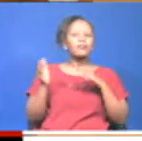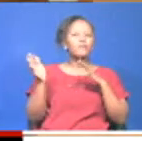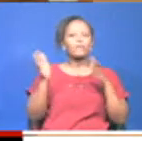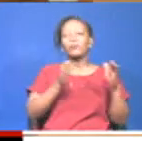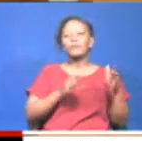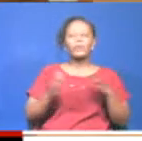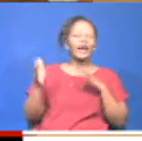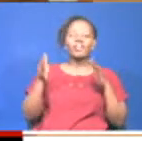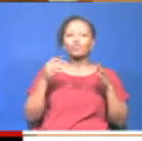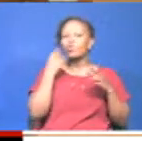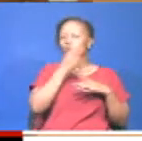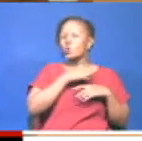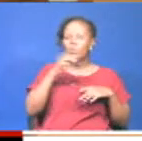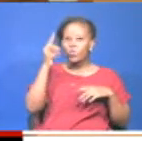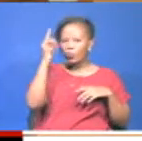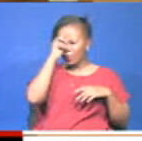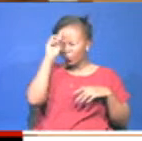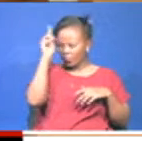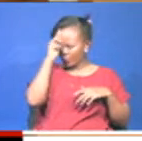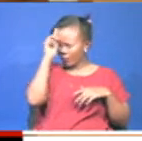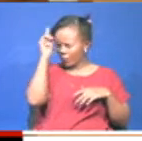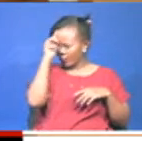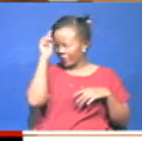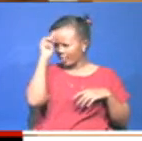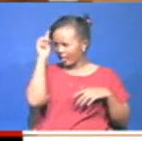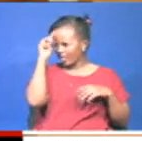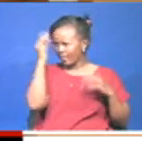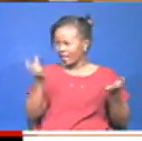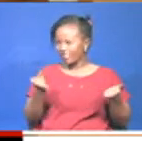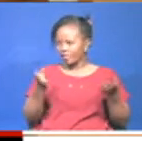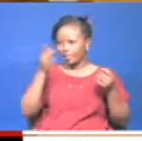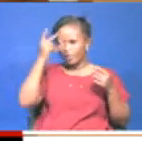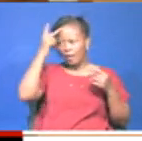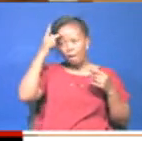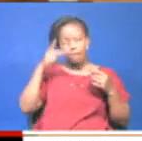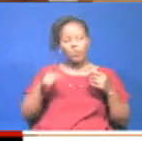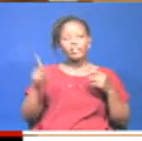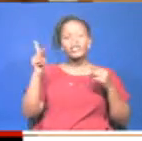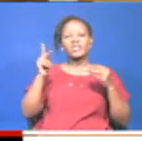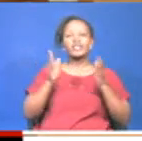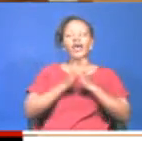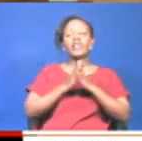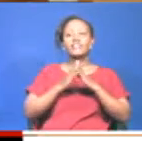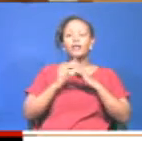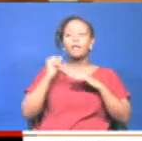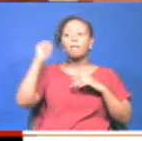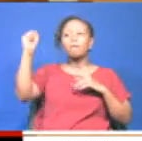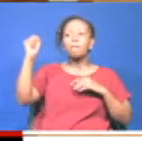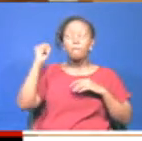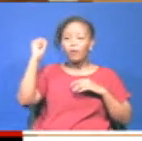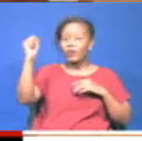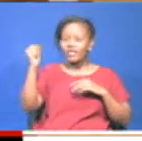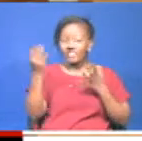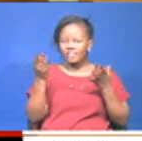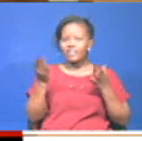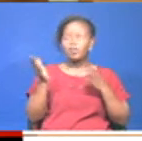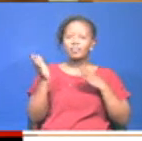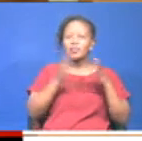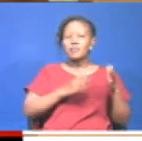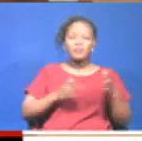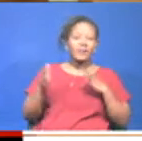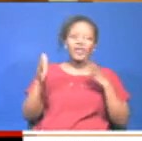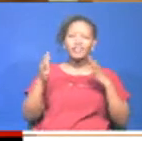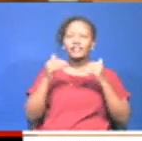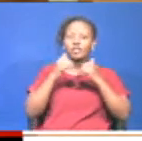persons, practices, policies, and politics designed to divide